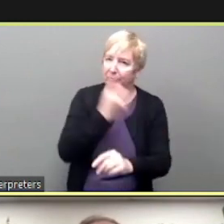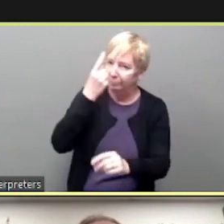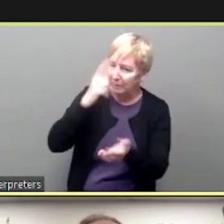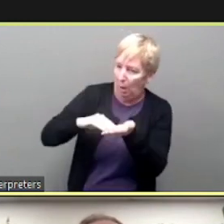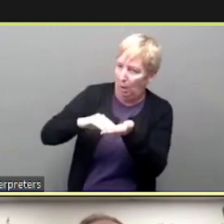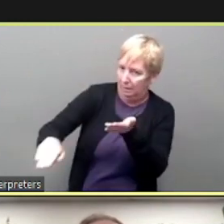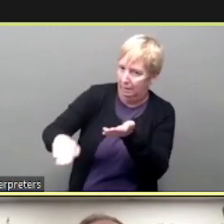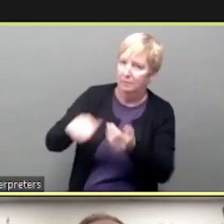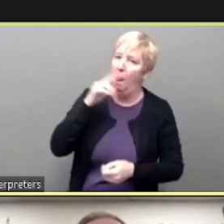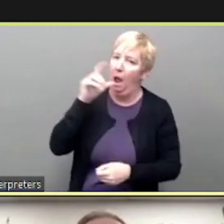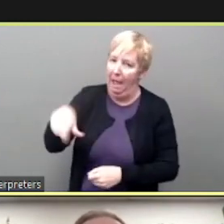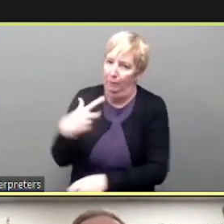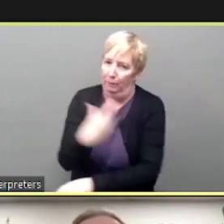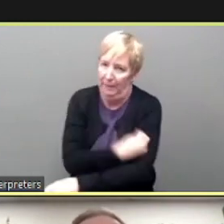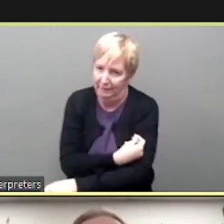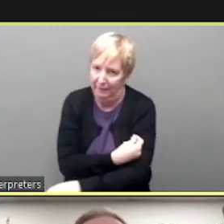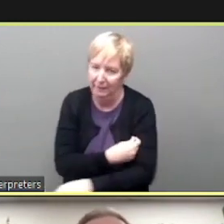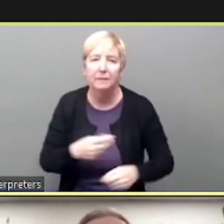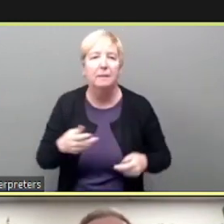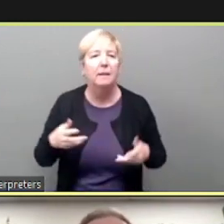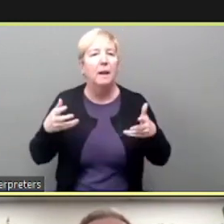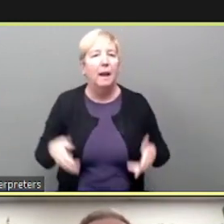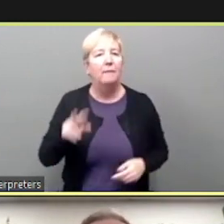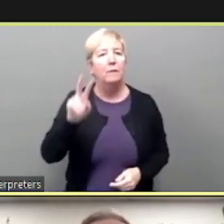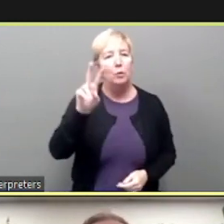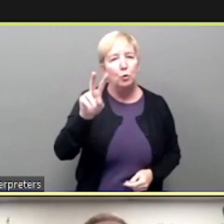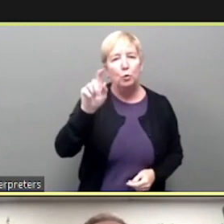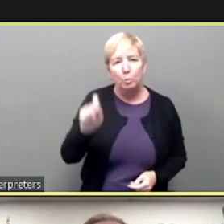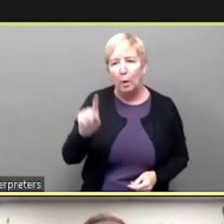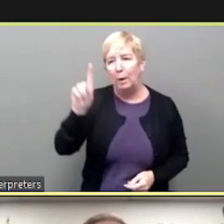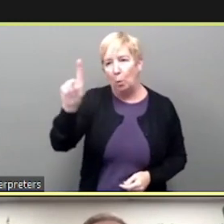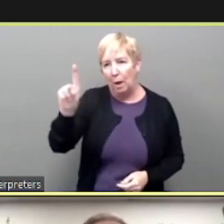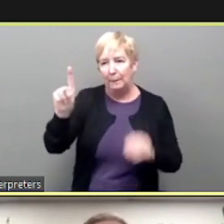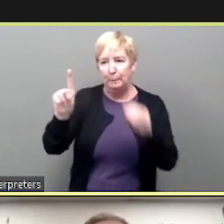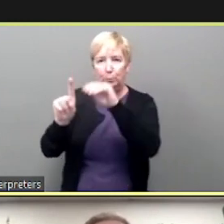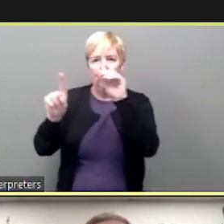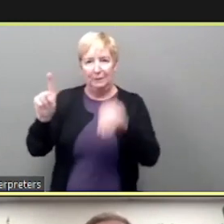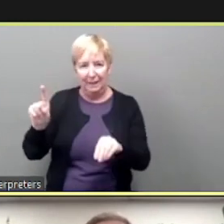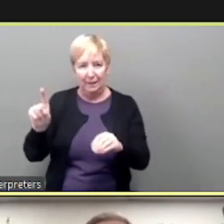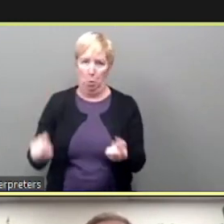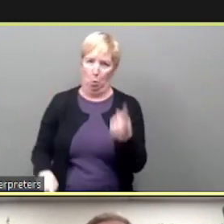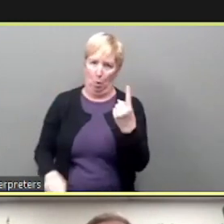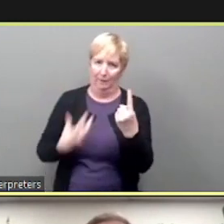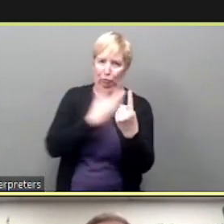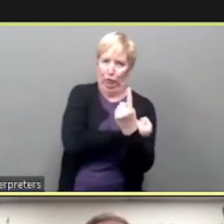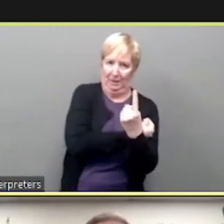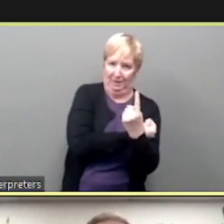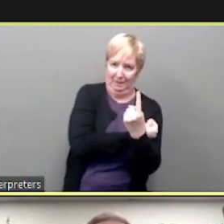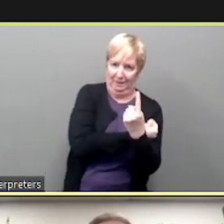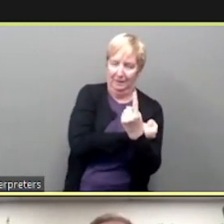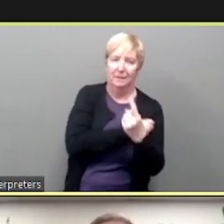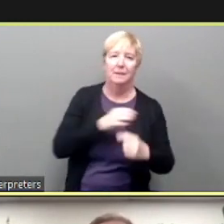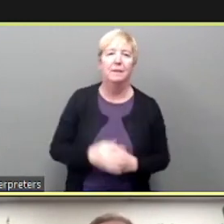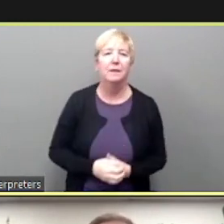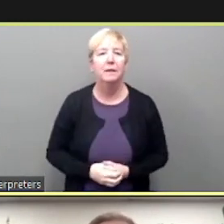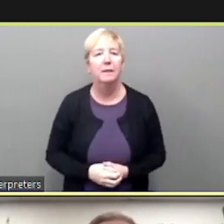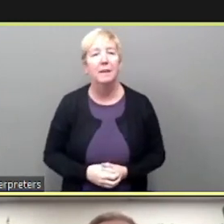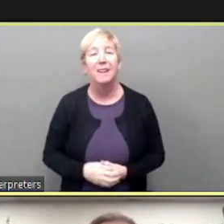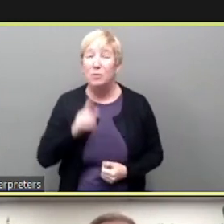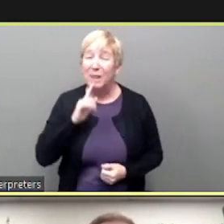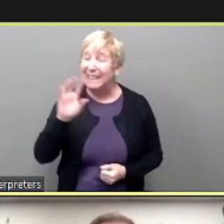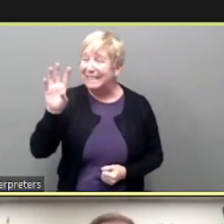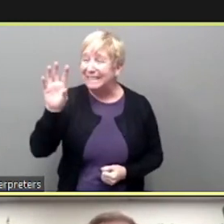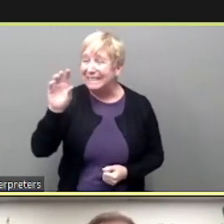only 2.1% need the rest of their vaccination, and only